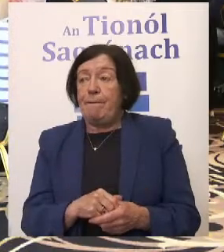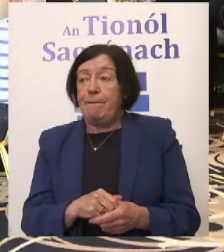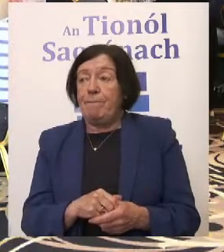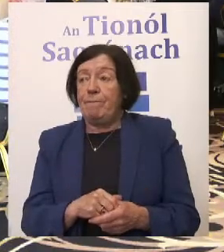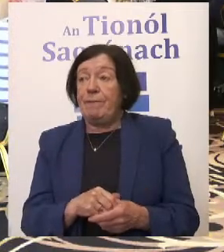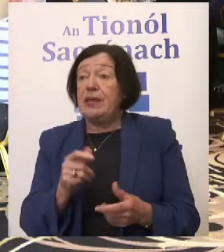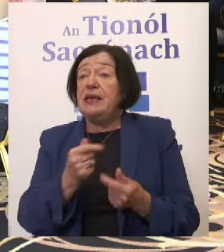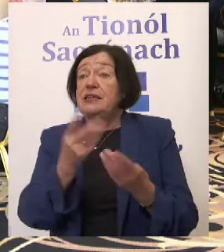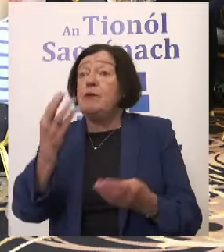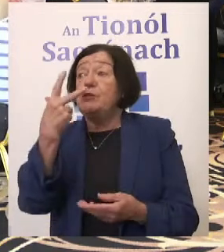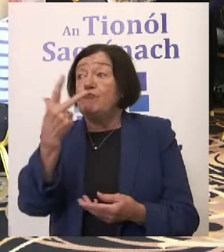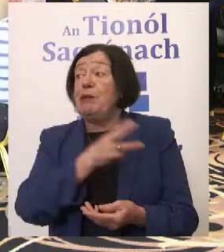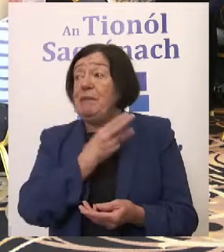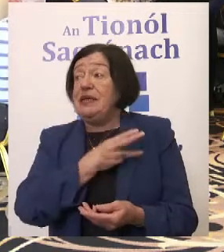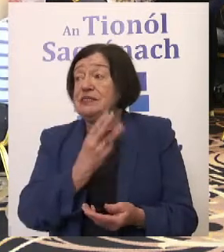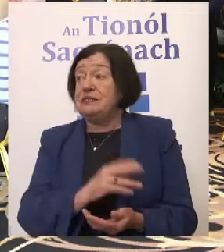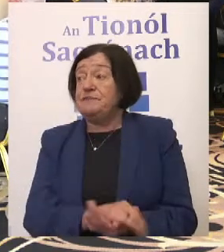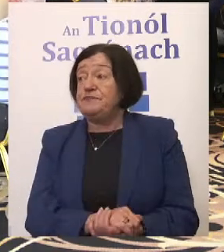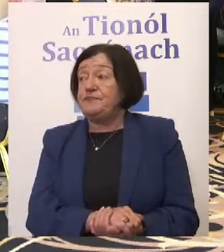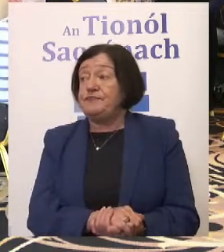3, please.